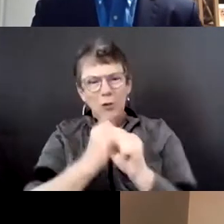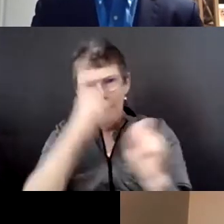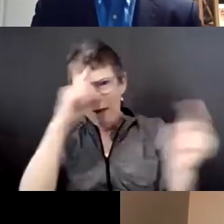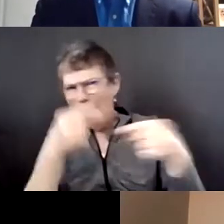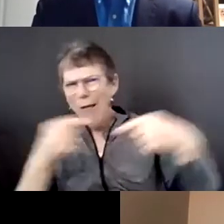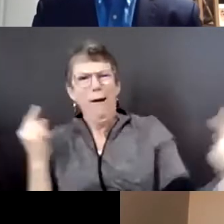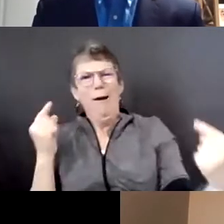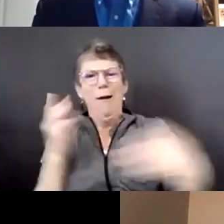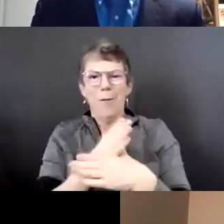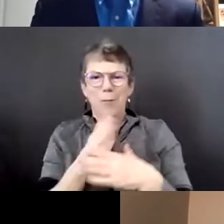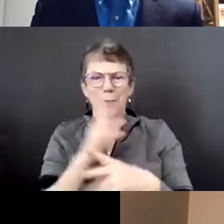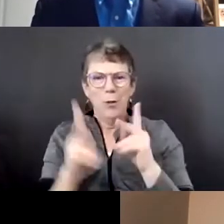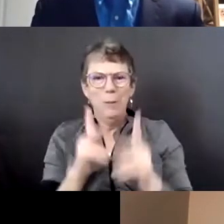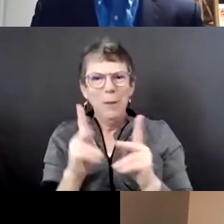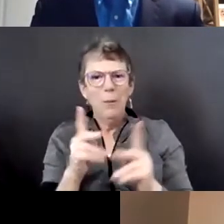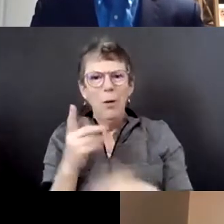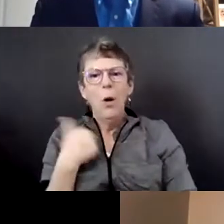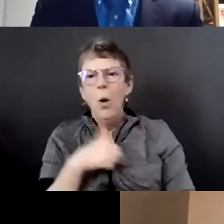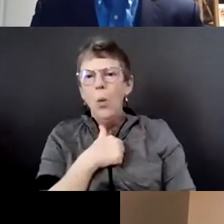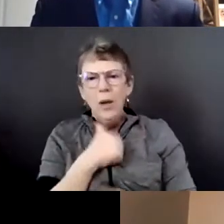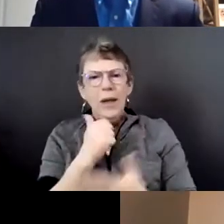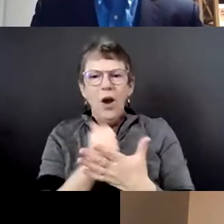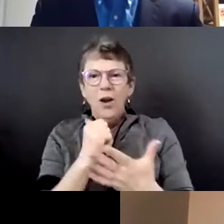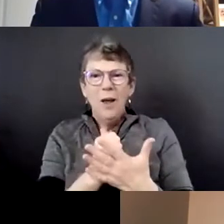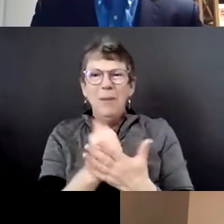helping all people by expanding. So.